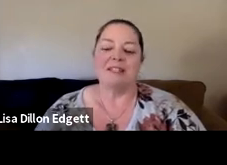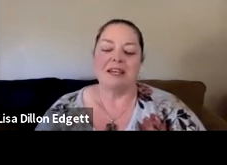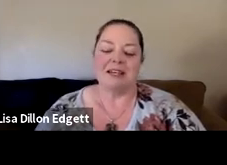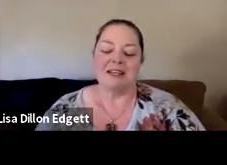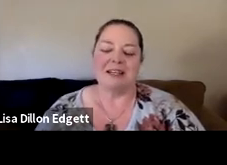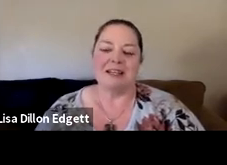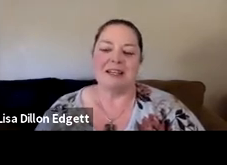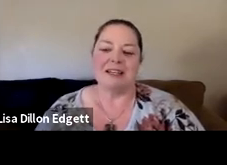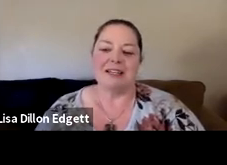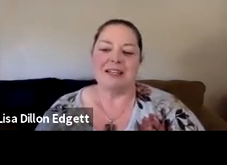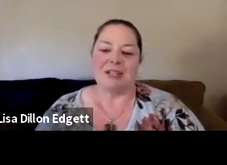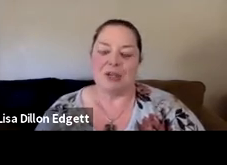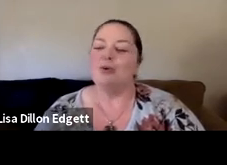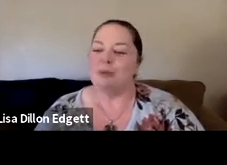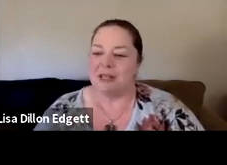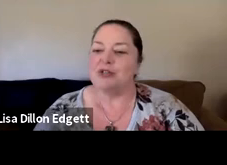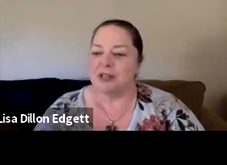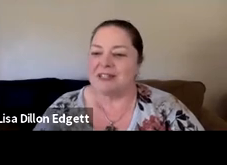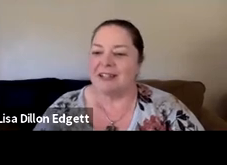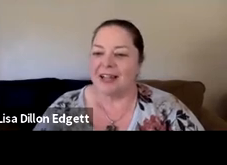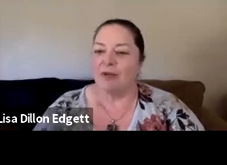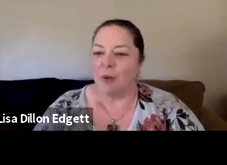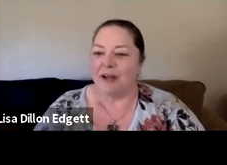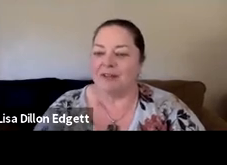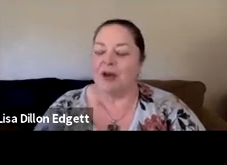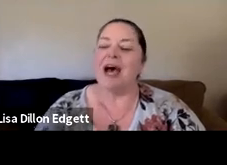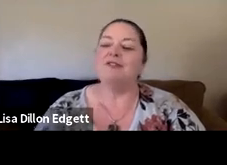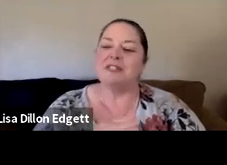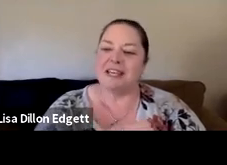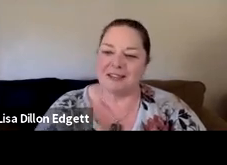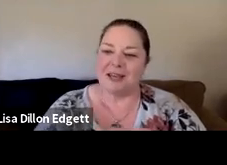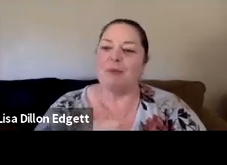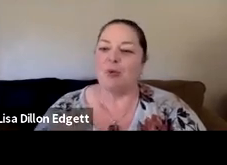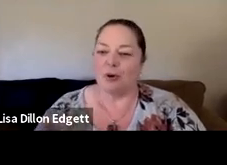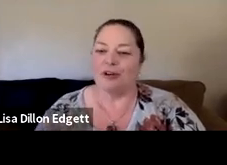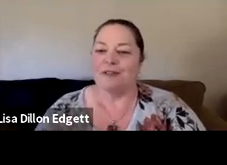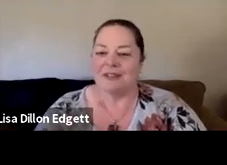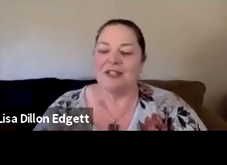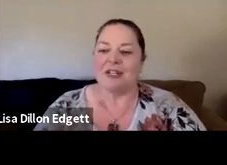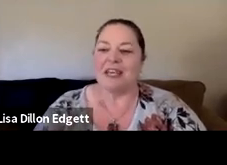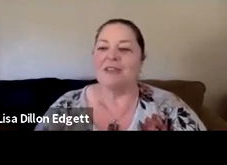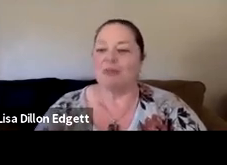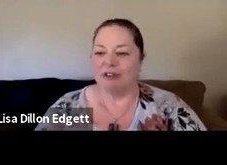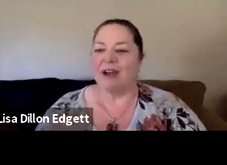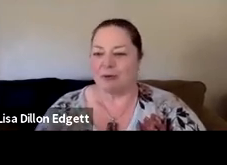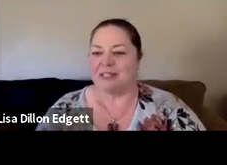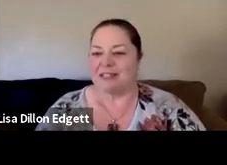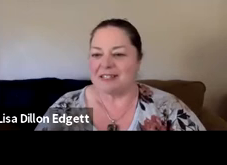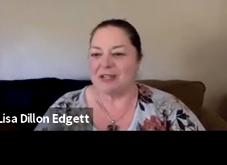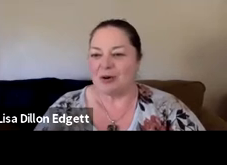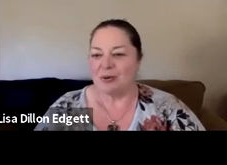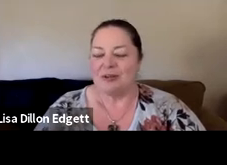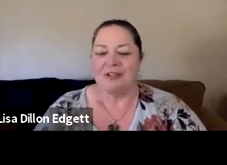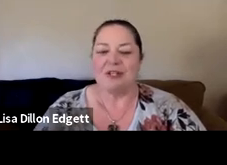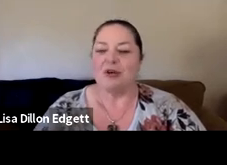But you would be interested in level 1. You have to take them in order to get the prerequisites